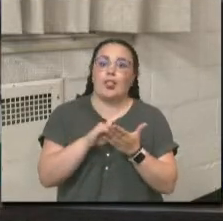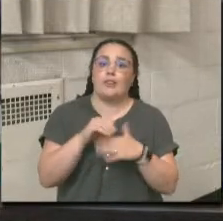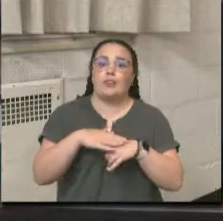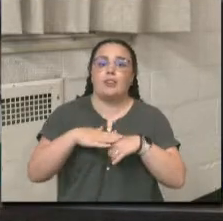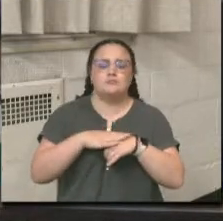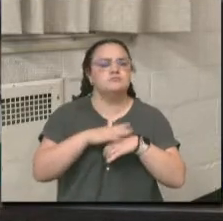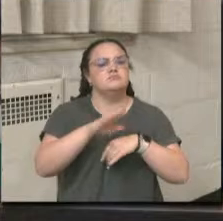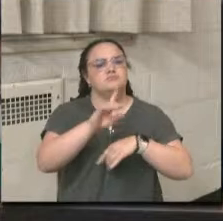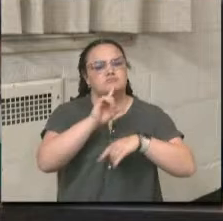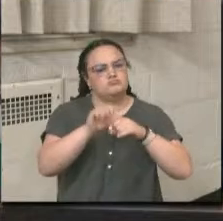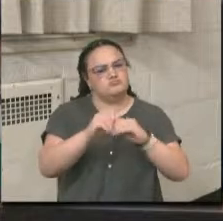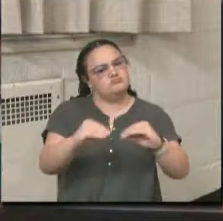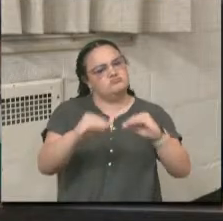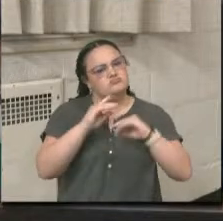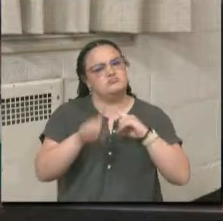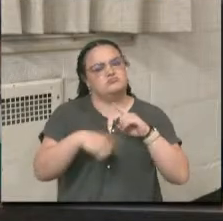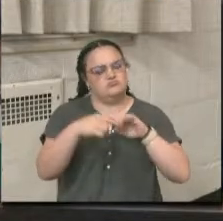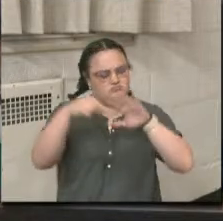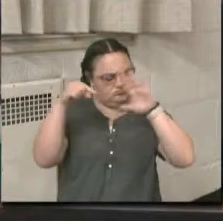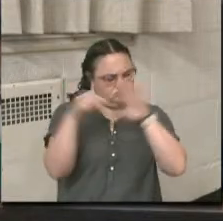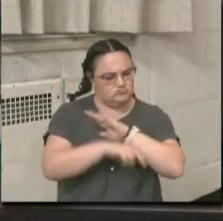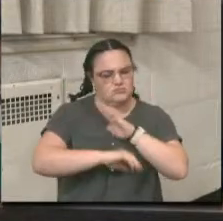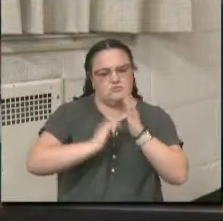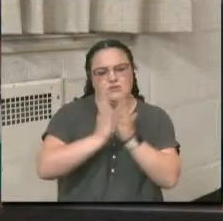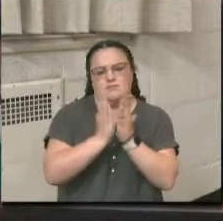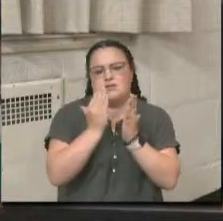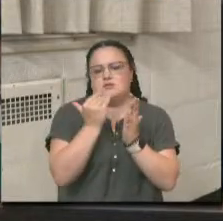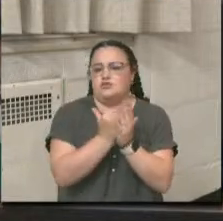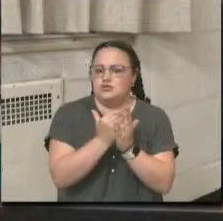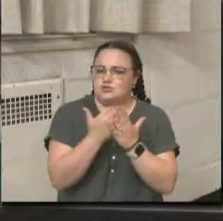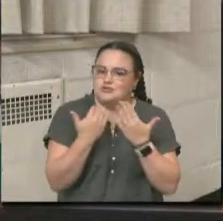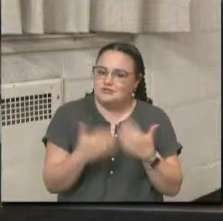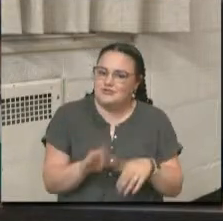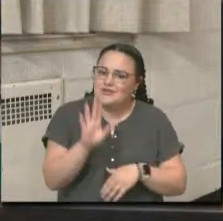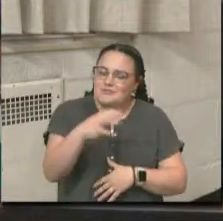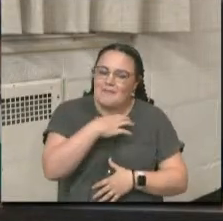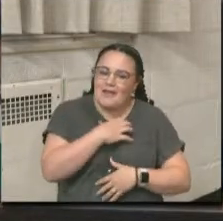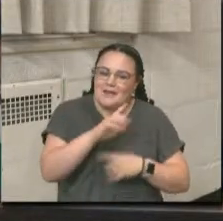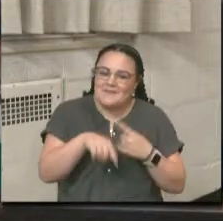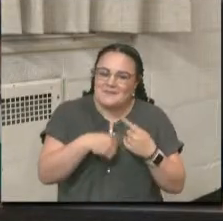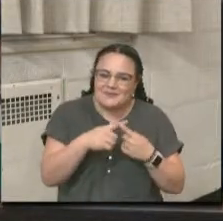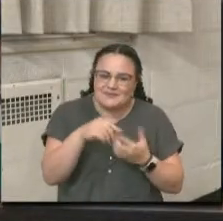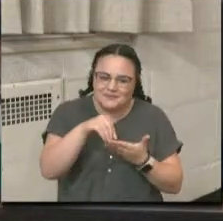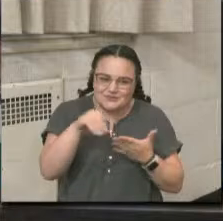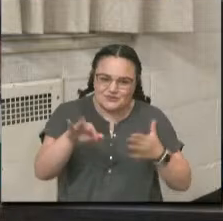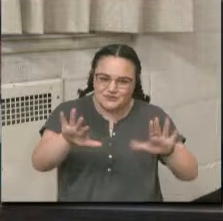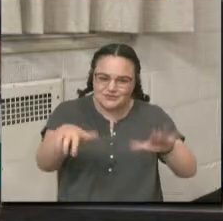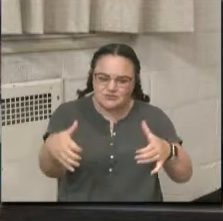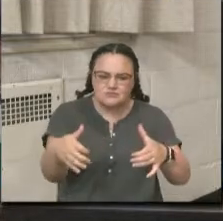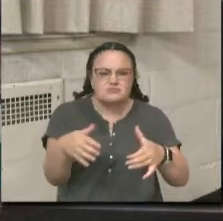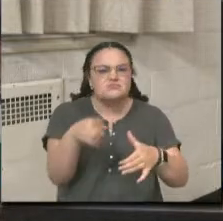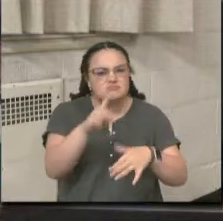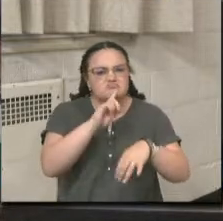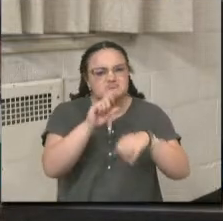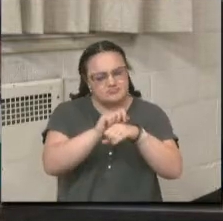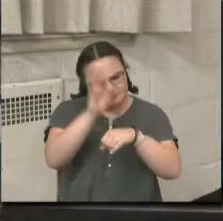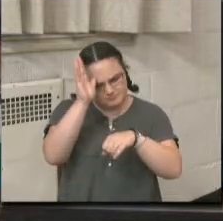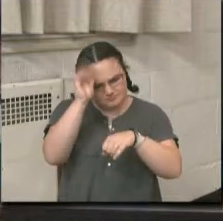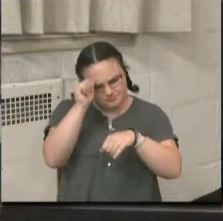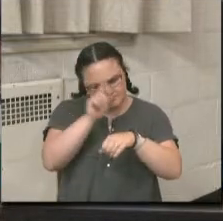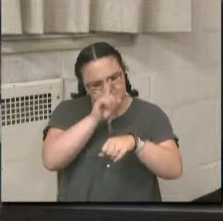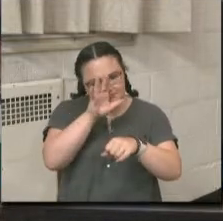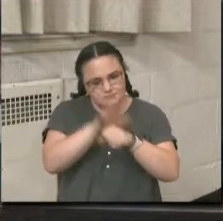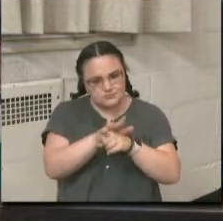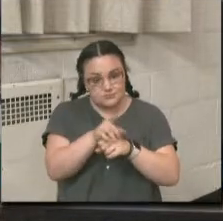that. But also, like I said, just your passion for the student body, and then your unwavering dedication. Like, you're here